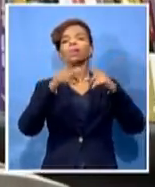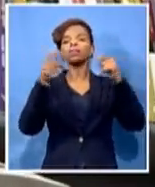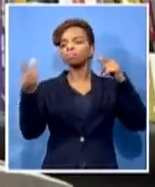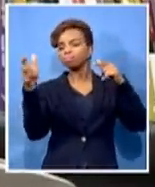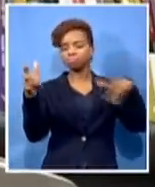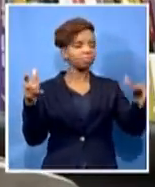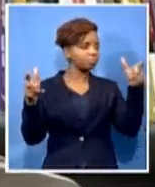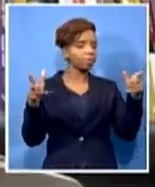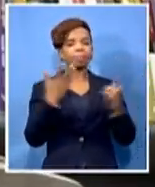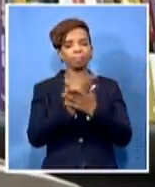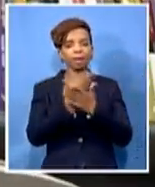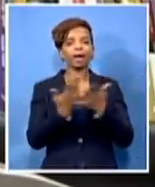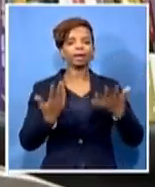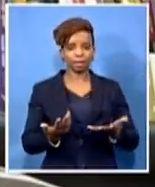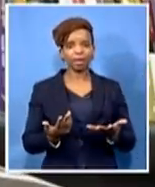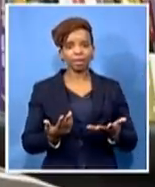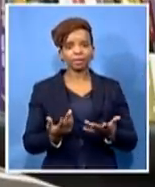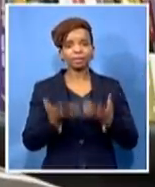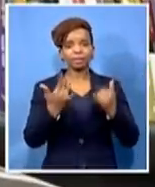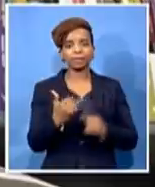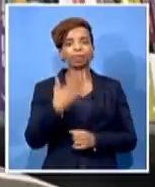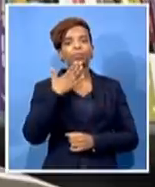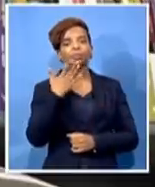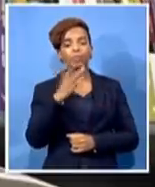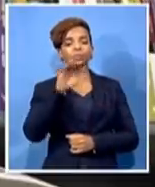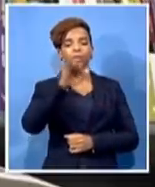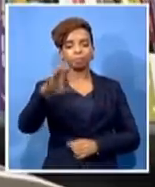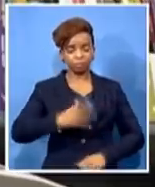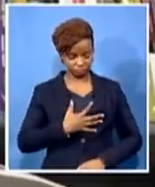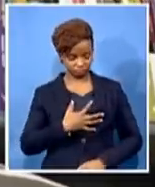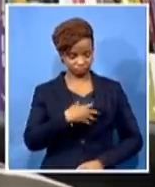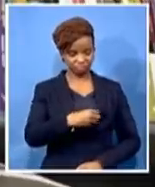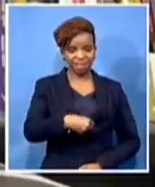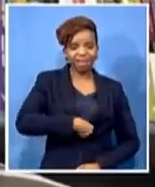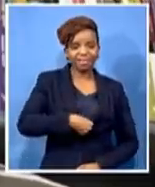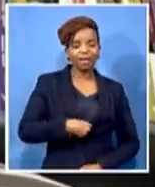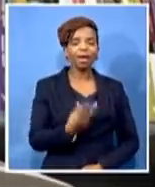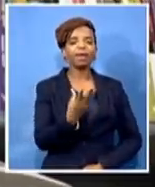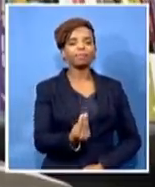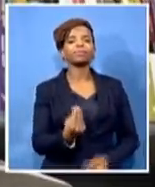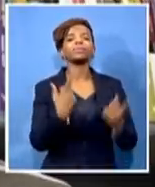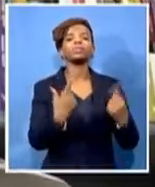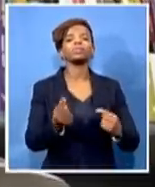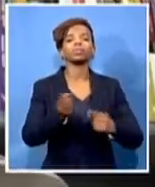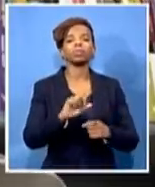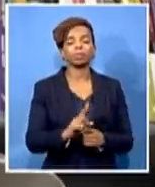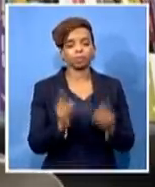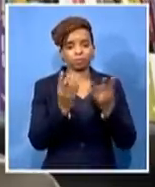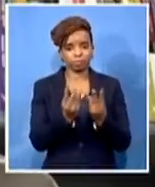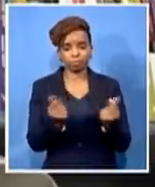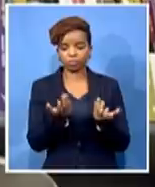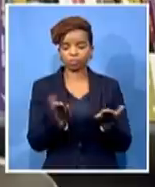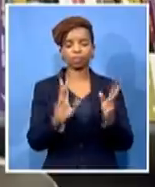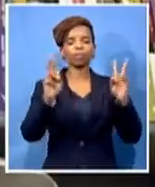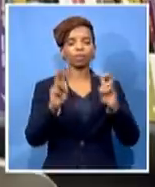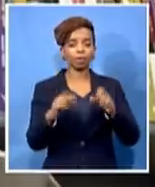guts to deal with these matters over this weekend and ensure that the ANC comes out of